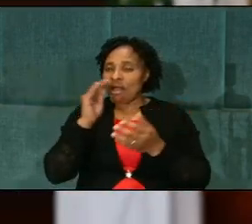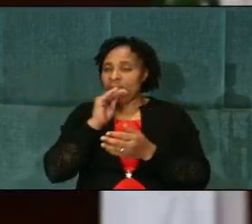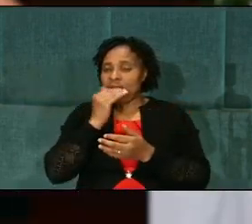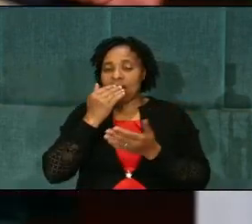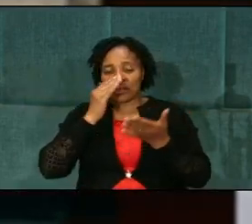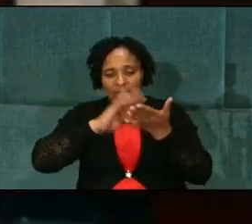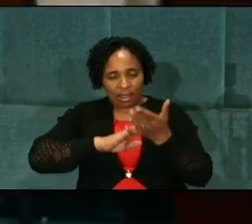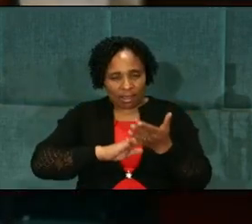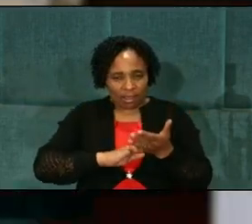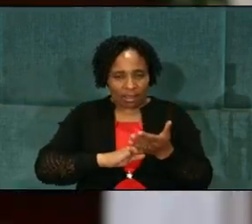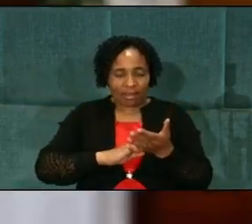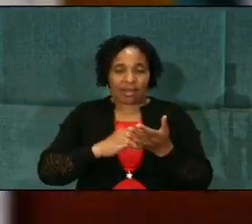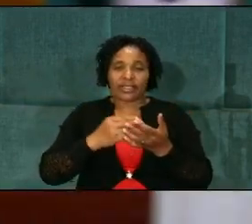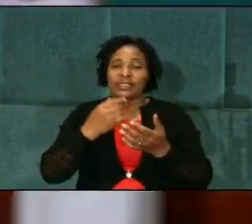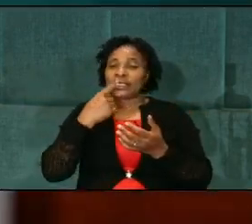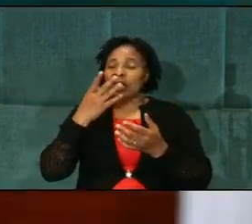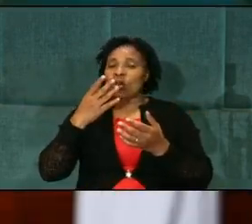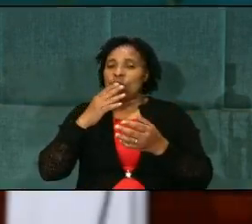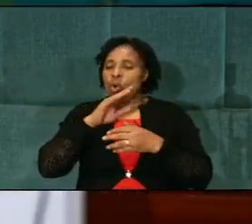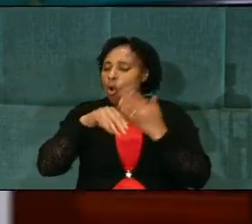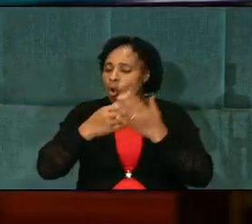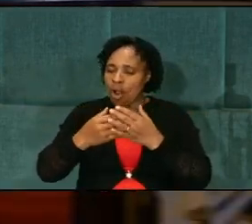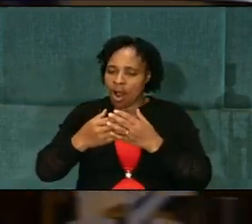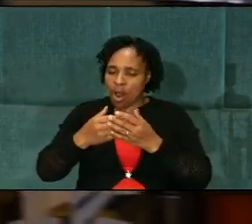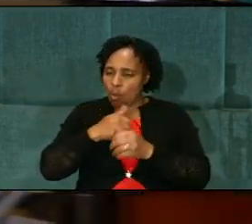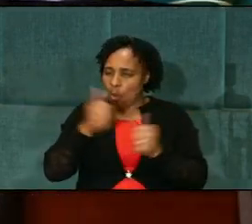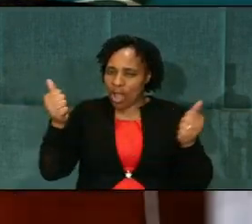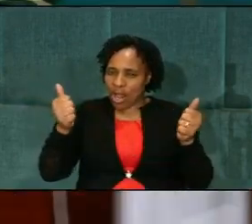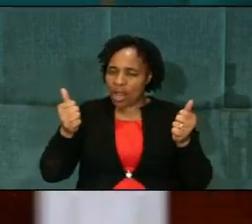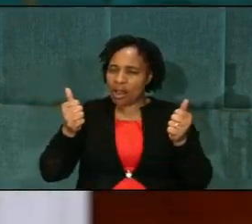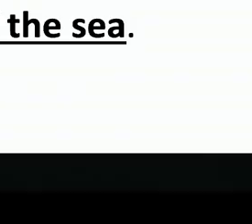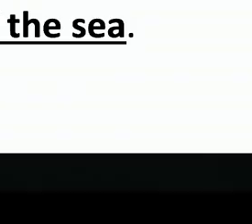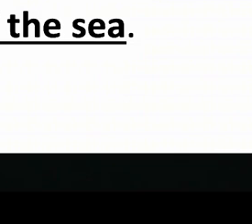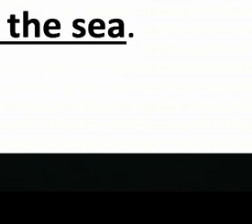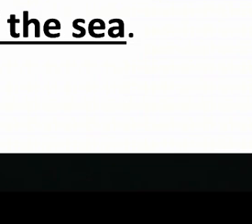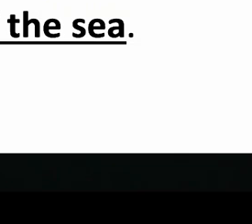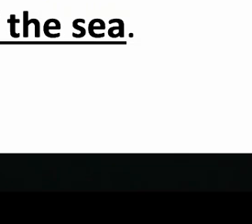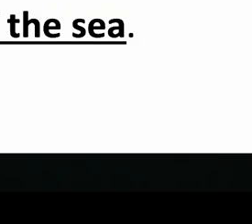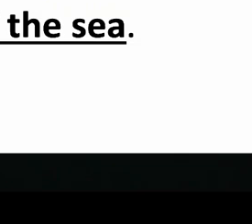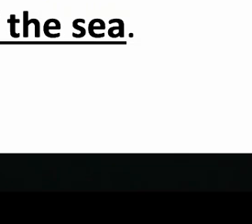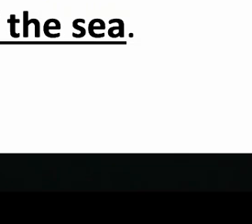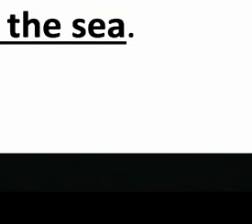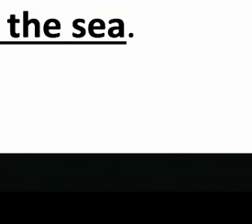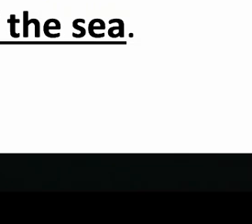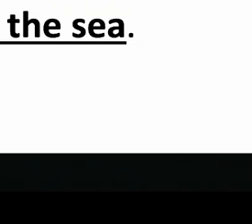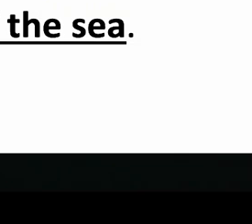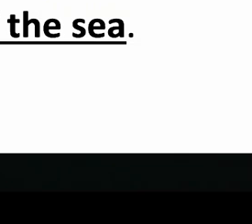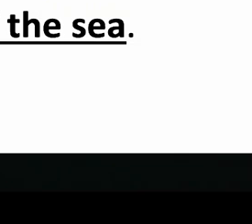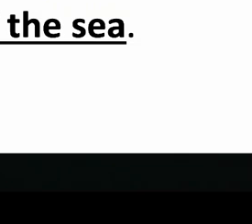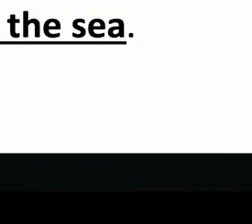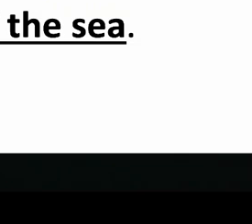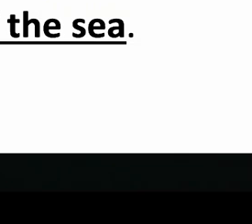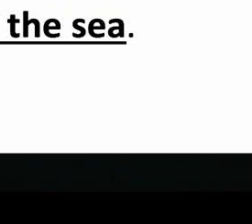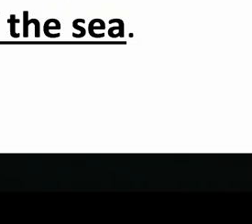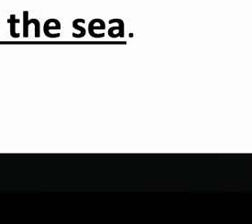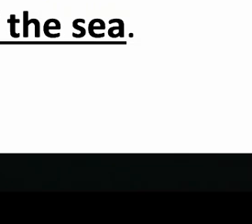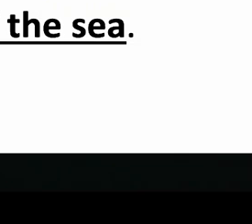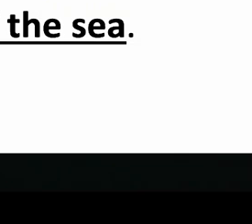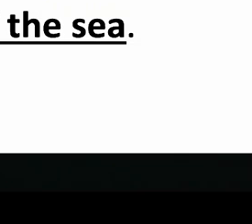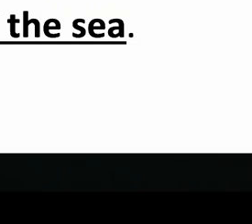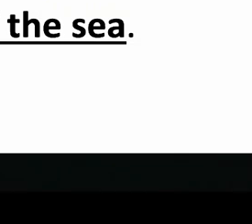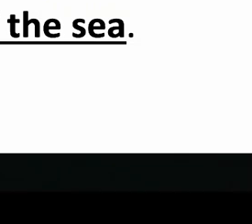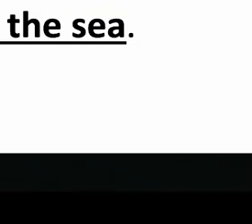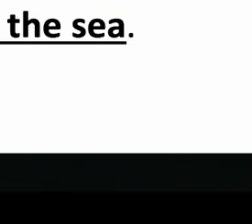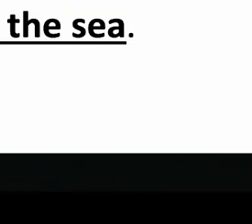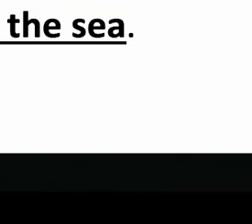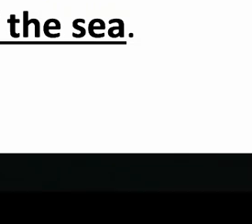position, those who felt that they are right. Text says, now when the 1,000 years have expired, Satan will be loosed from his prison. Verse